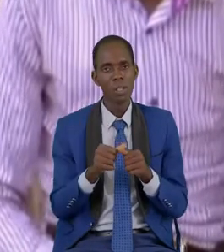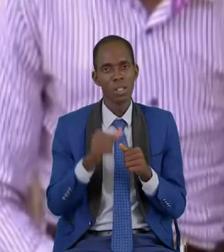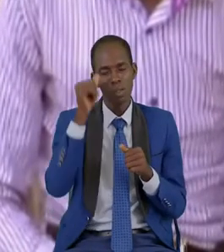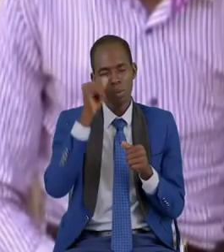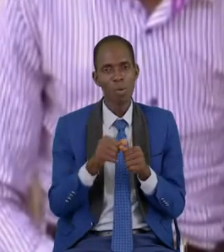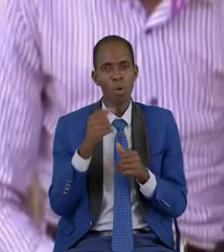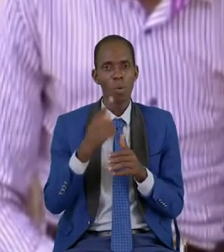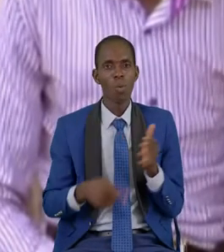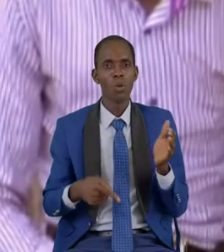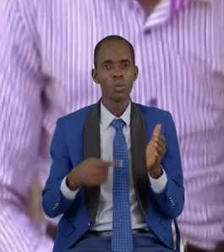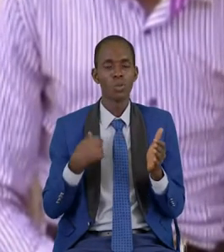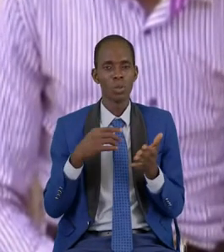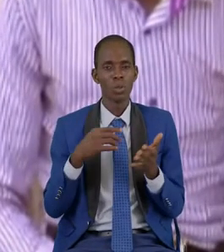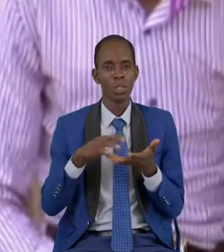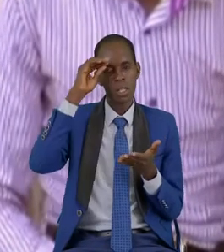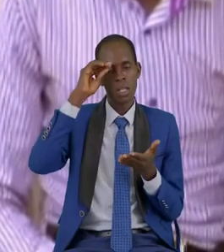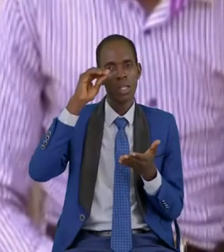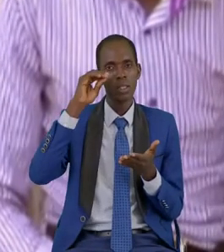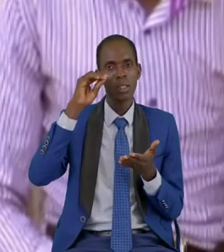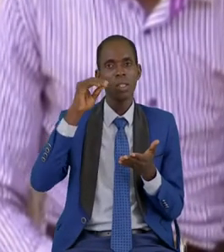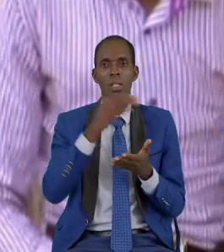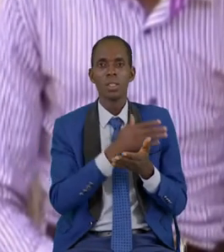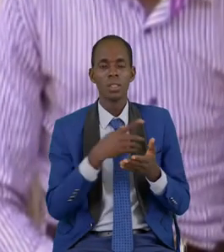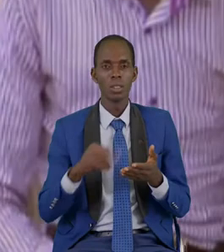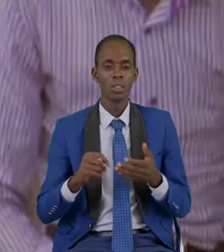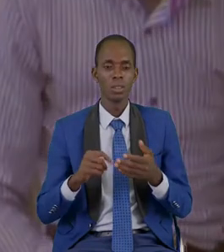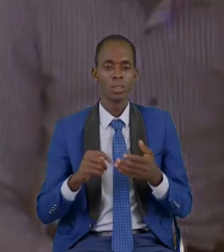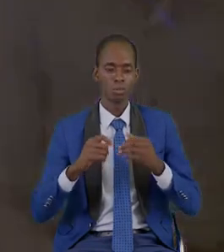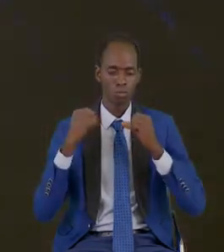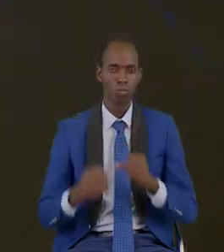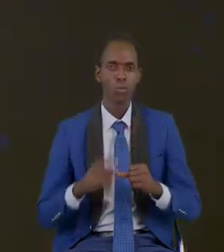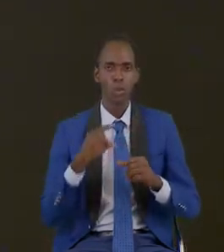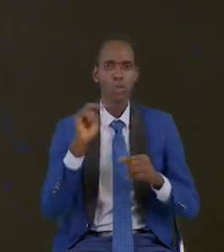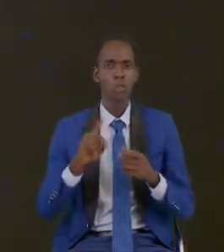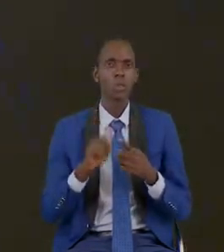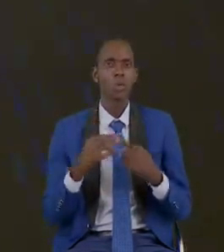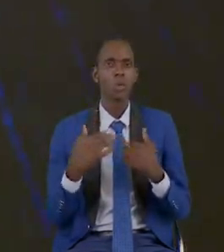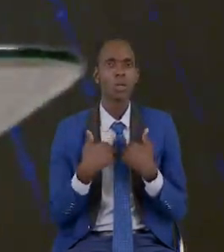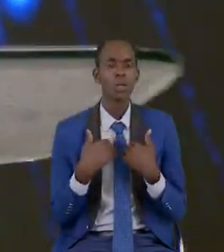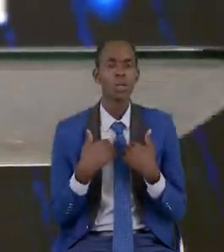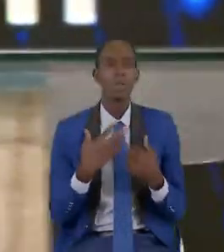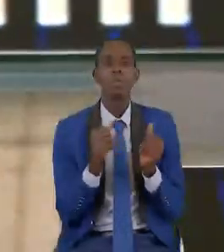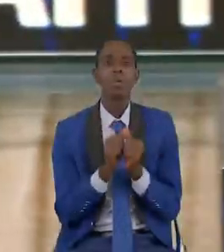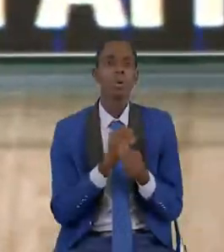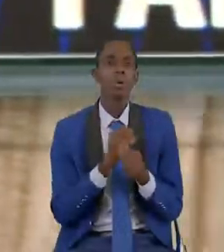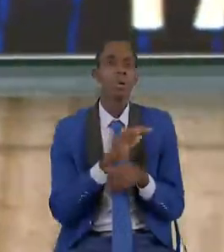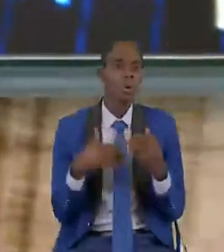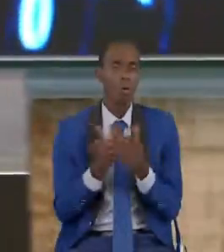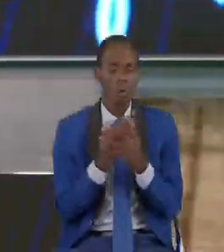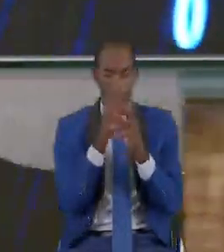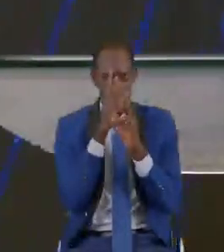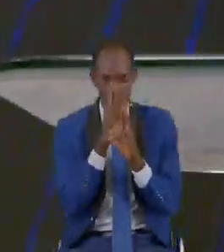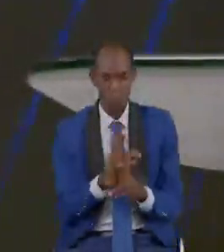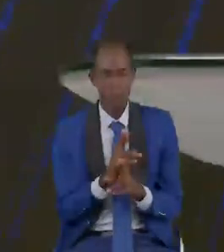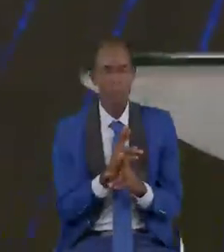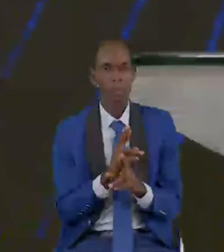we ought to have, the steadfastness we ought to have, and with all due respect, you still